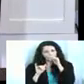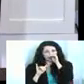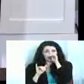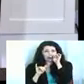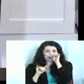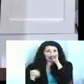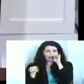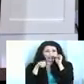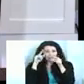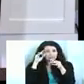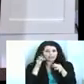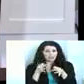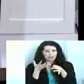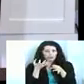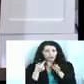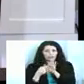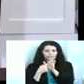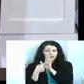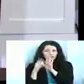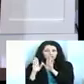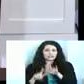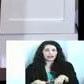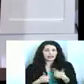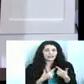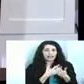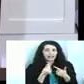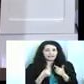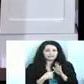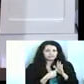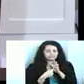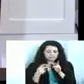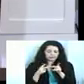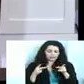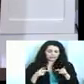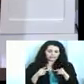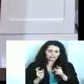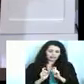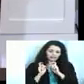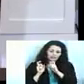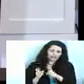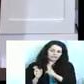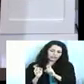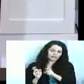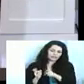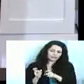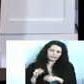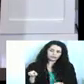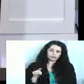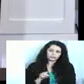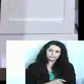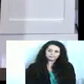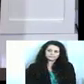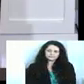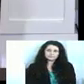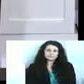they decided that they want to feature his life and feature the place that gave that gift to him.